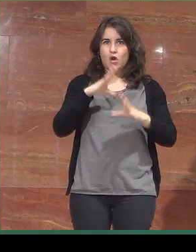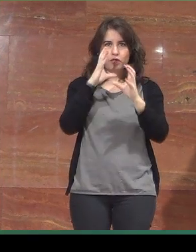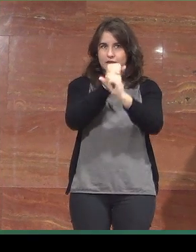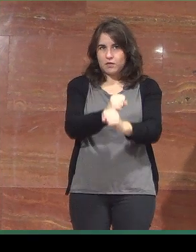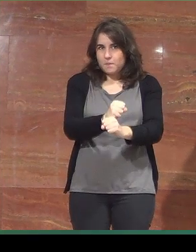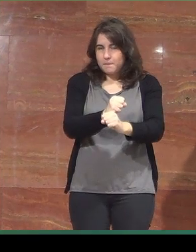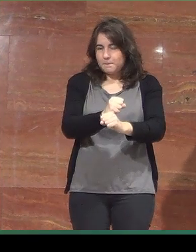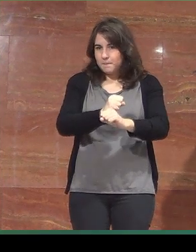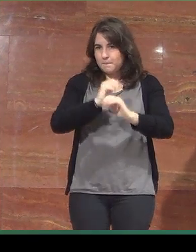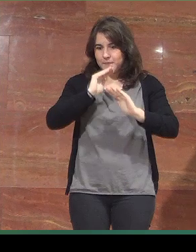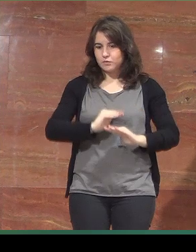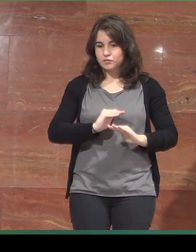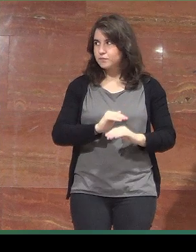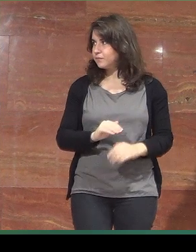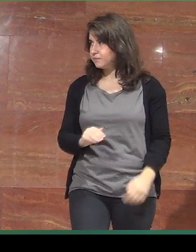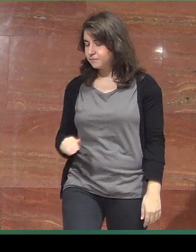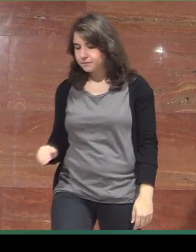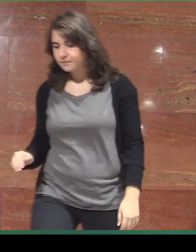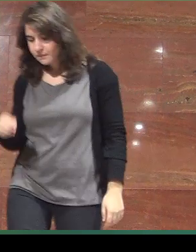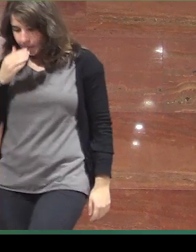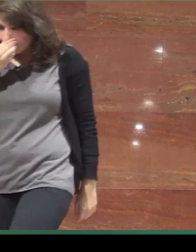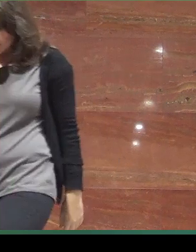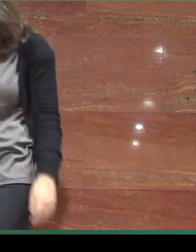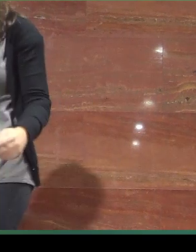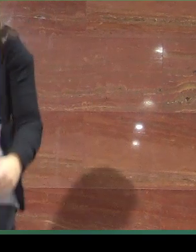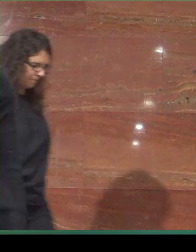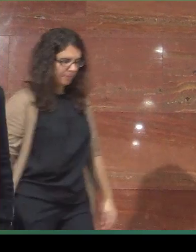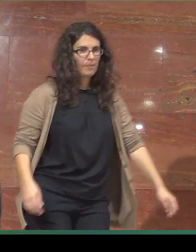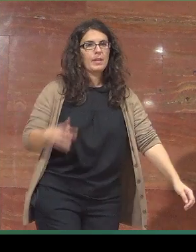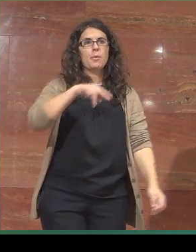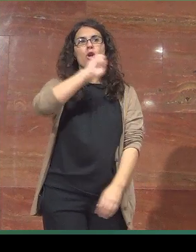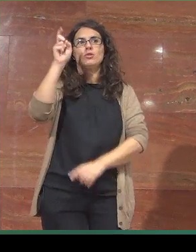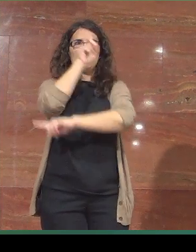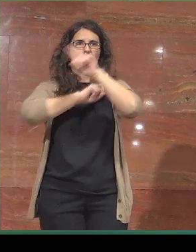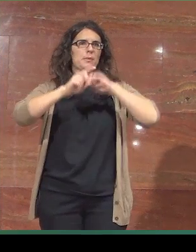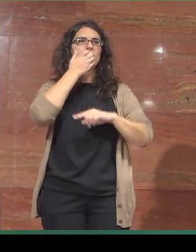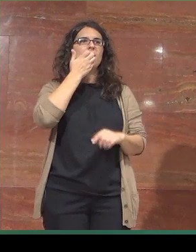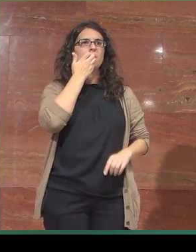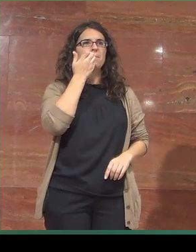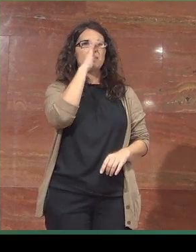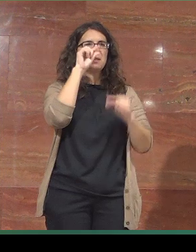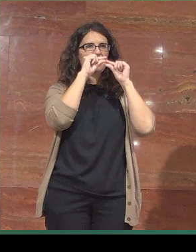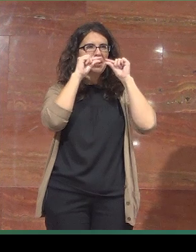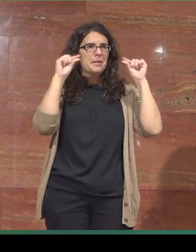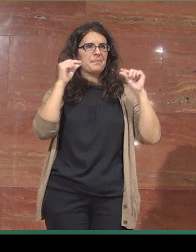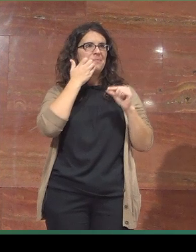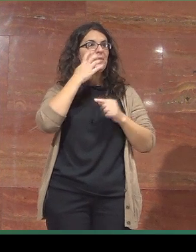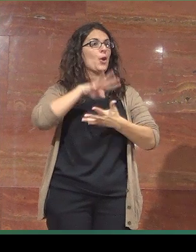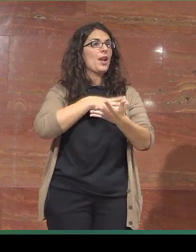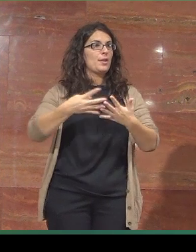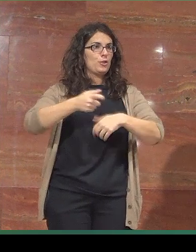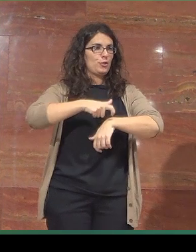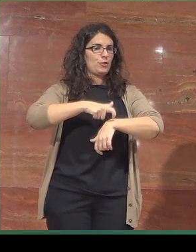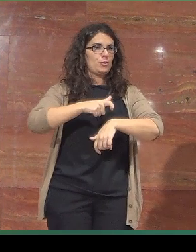Further problems, small print. Timetables you see, again, all over the world. We have one here in